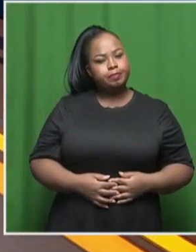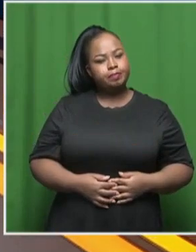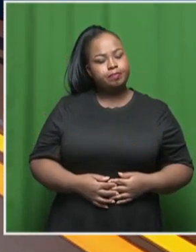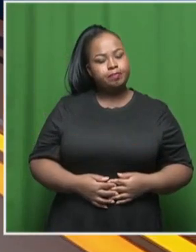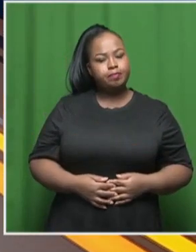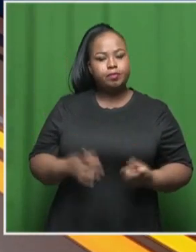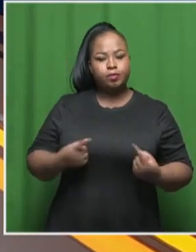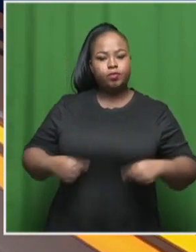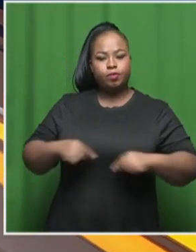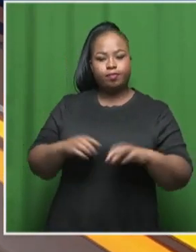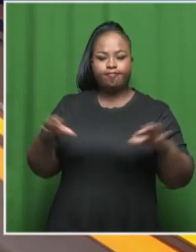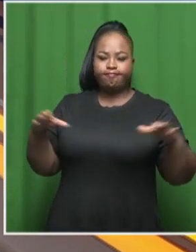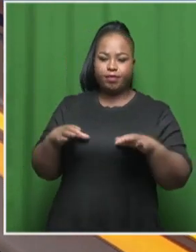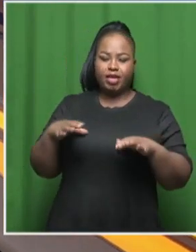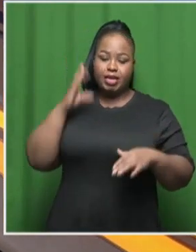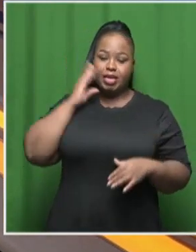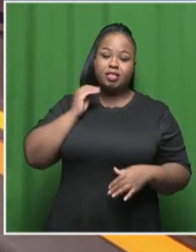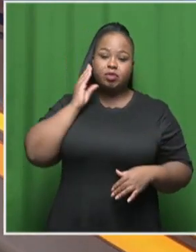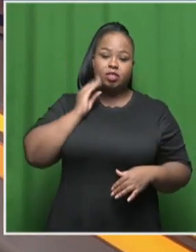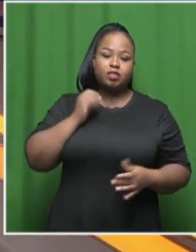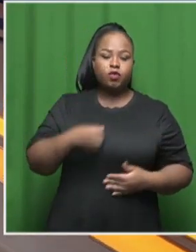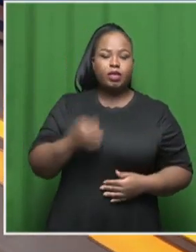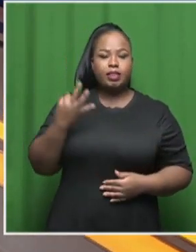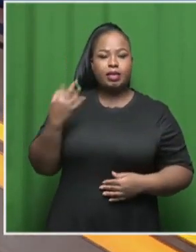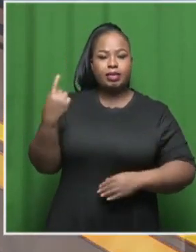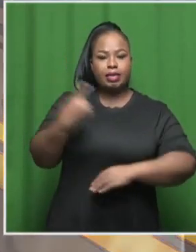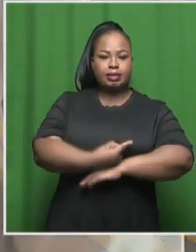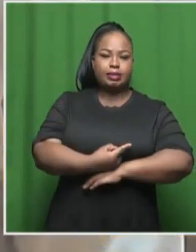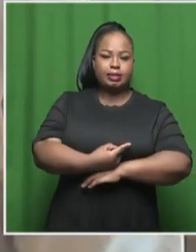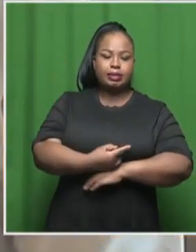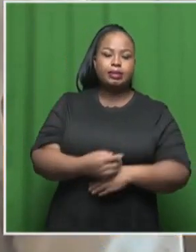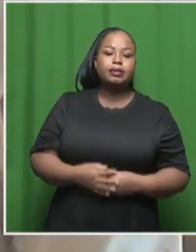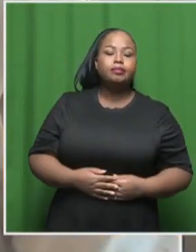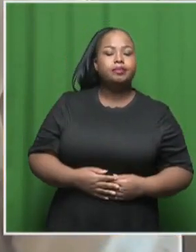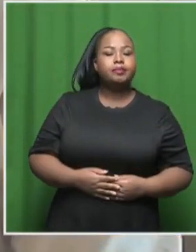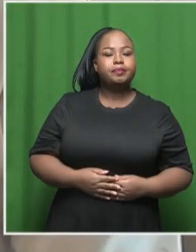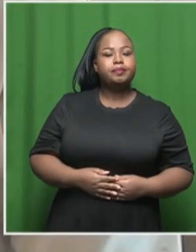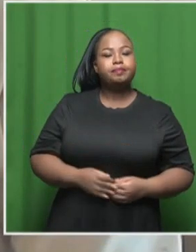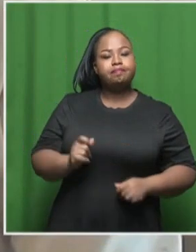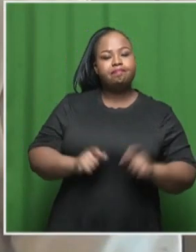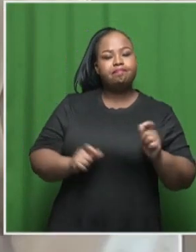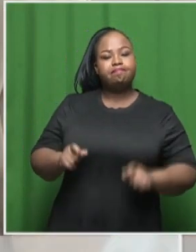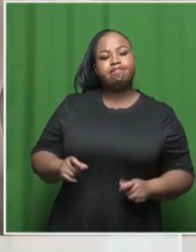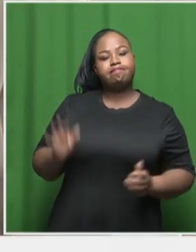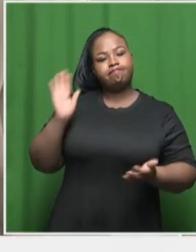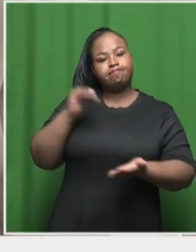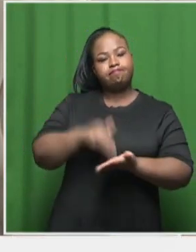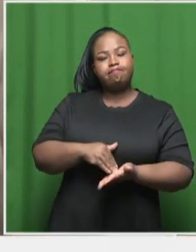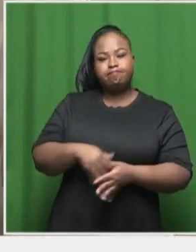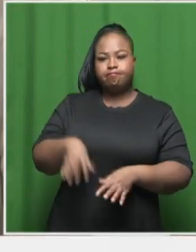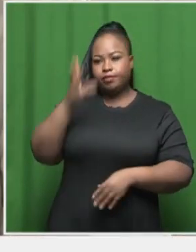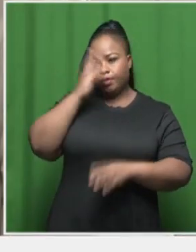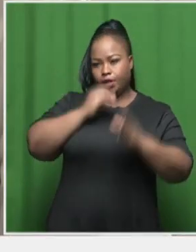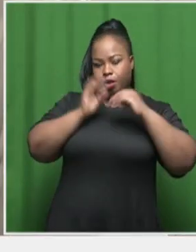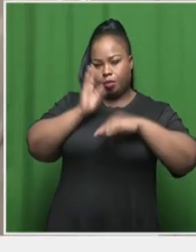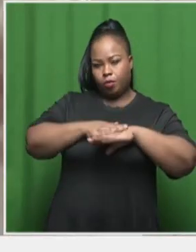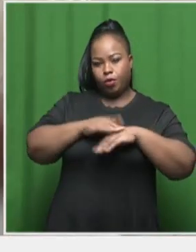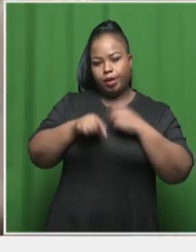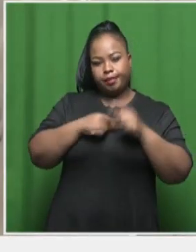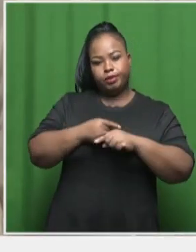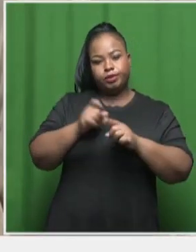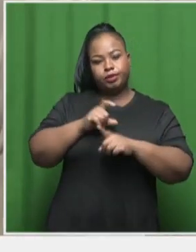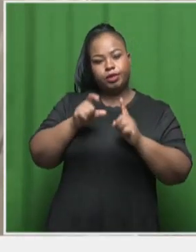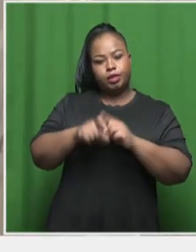So we put together an experience for 3 days where people can obviously come and learn more about the culture of